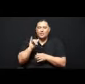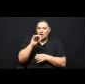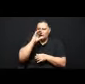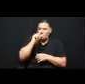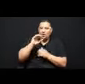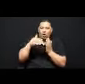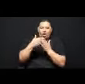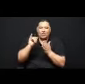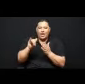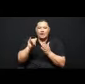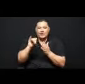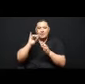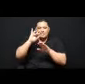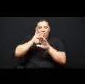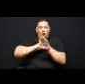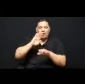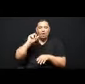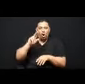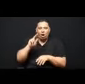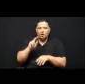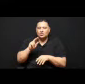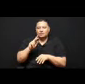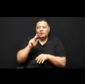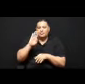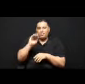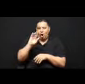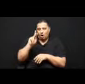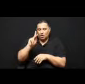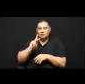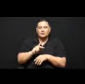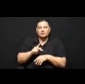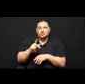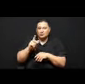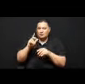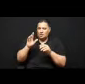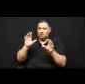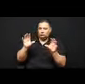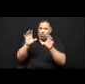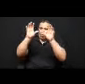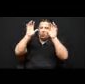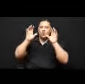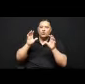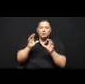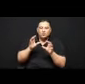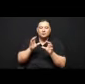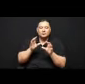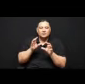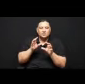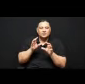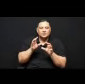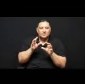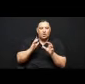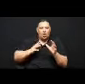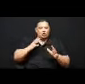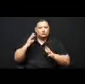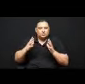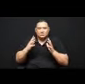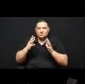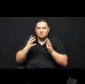the elegant, eloquent silence of such blatant loveliness has drowned out the howling gusts of